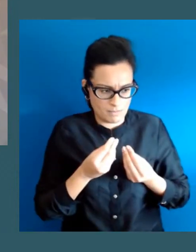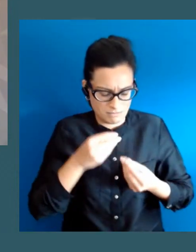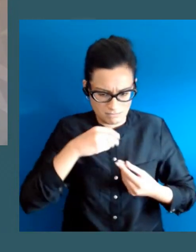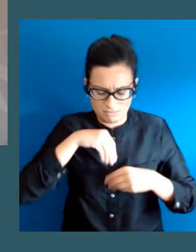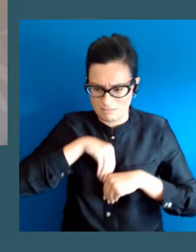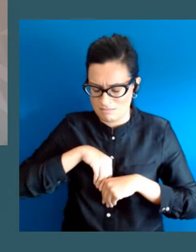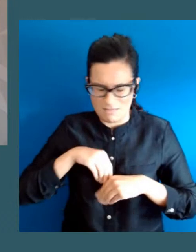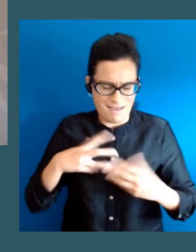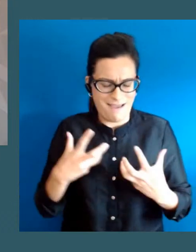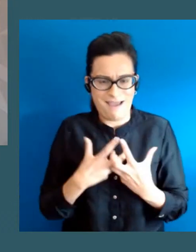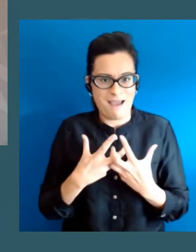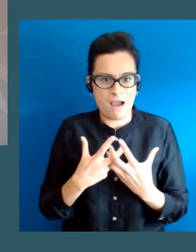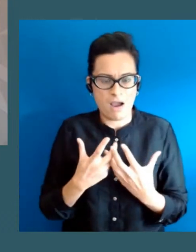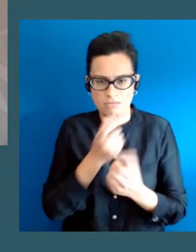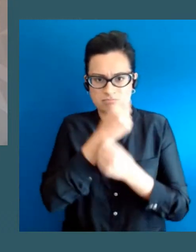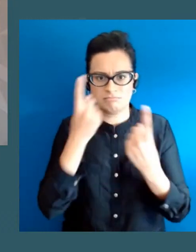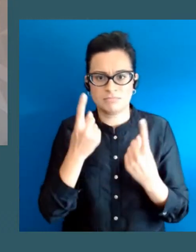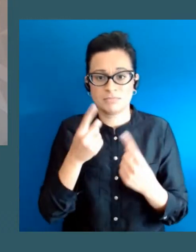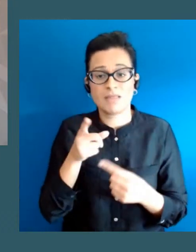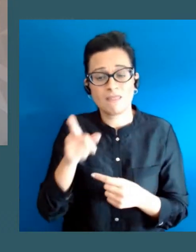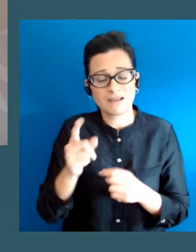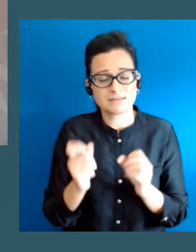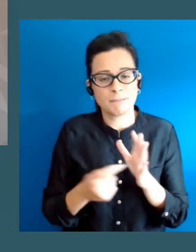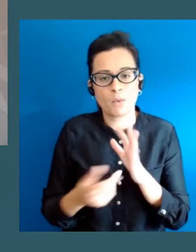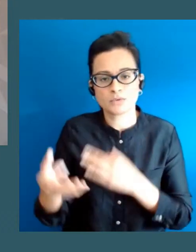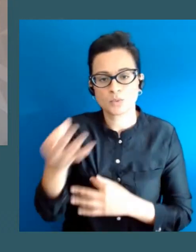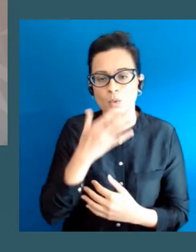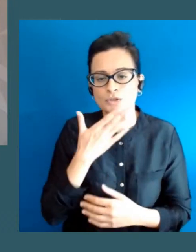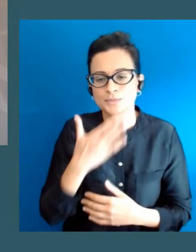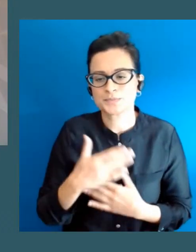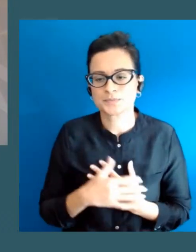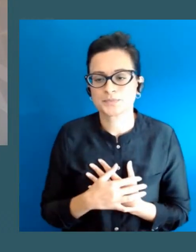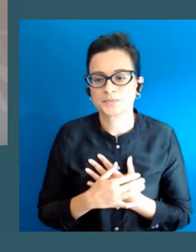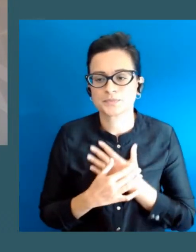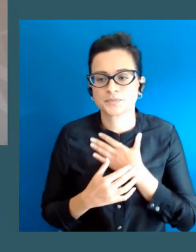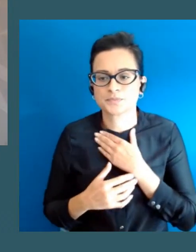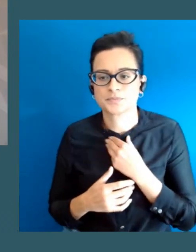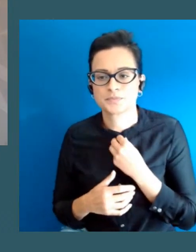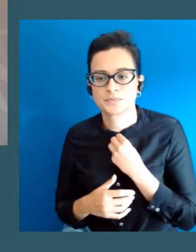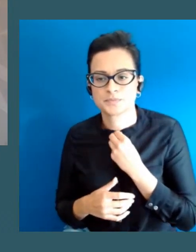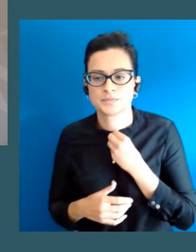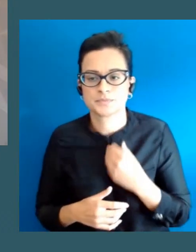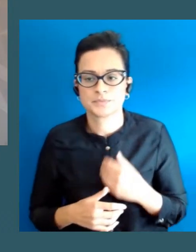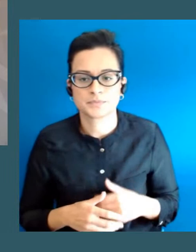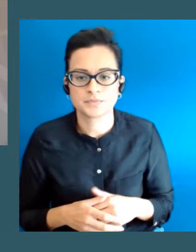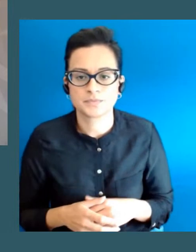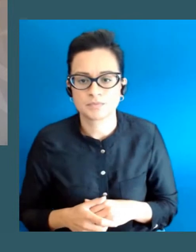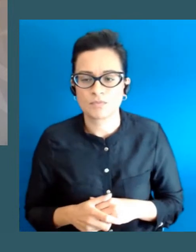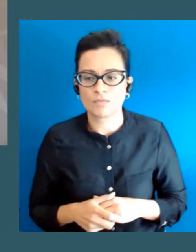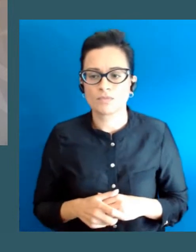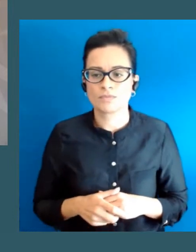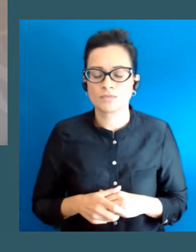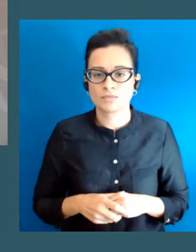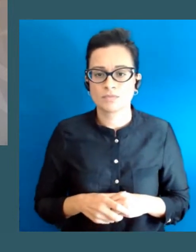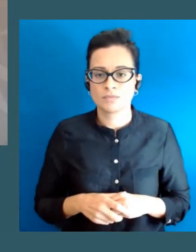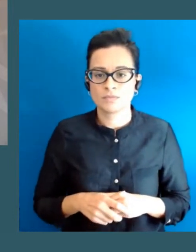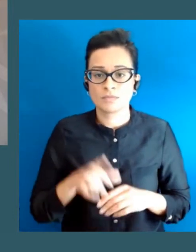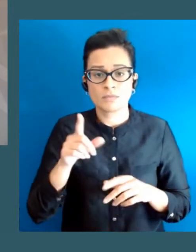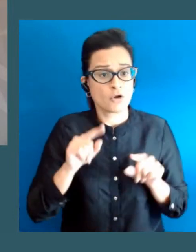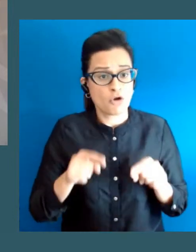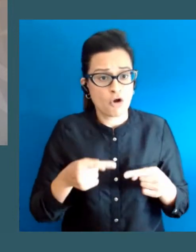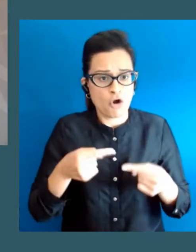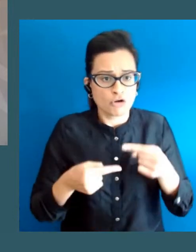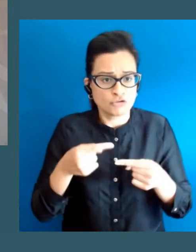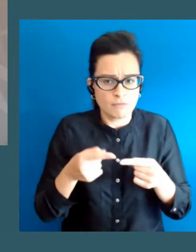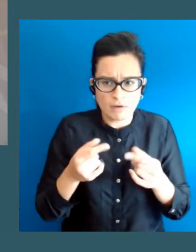thank you for that really important question, because to me that's not controversial at all. That is